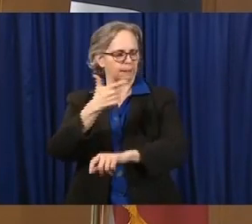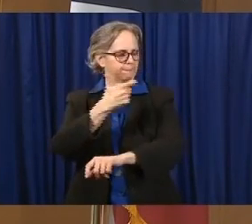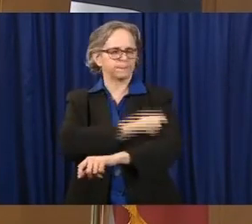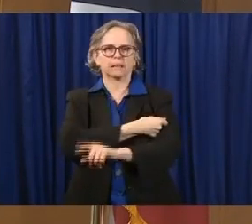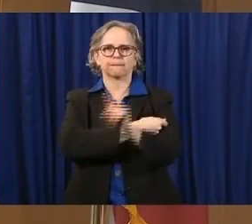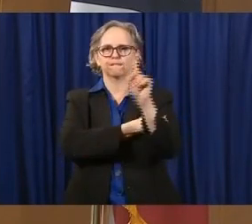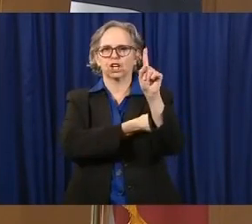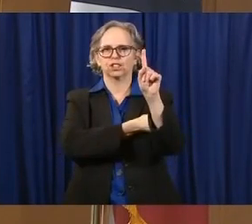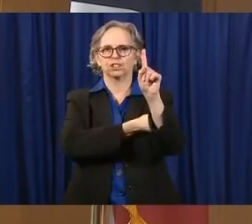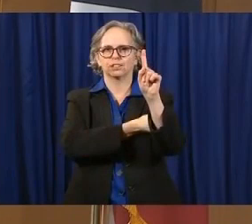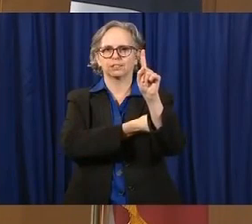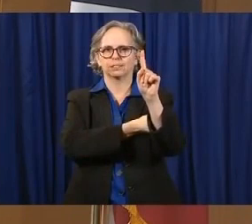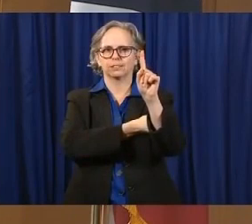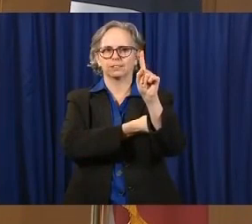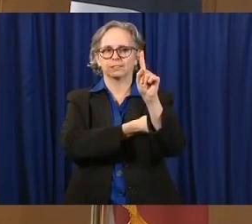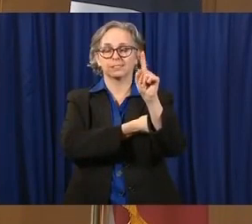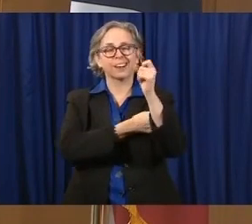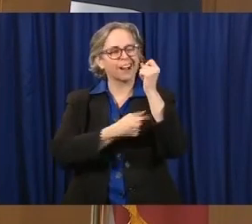very careful.